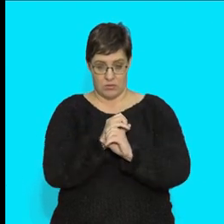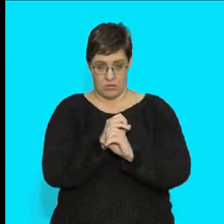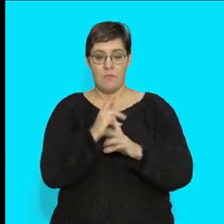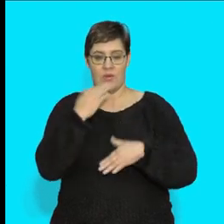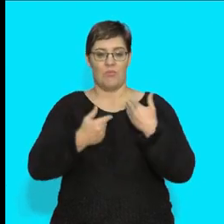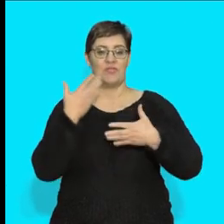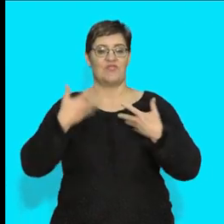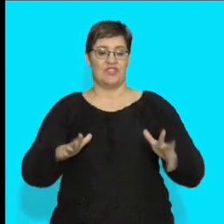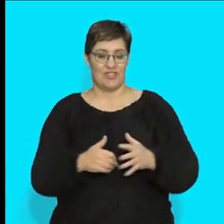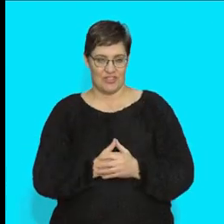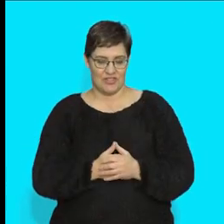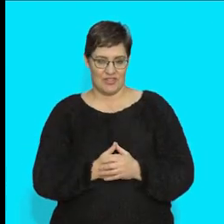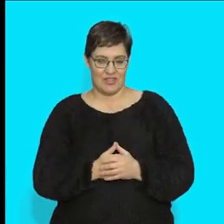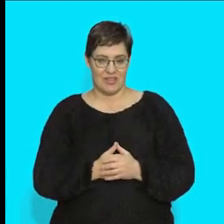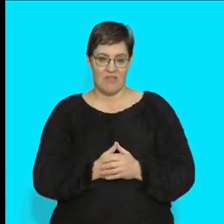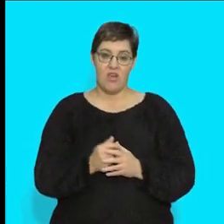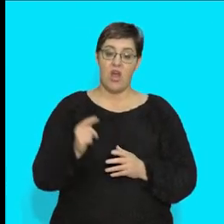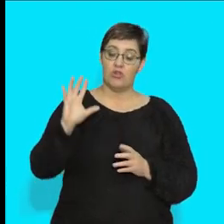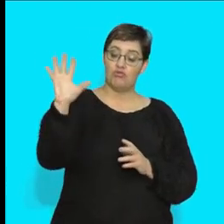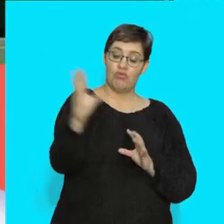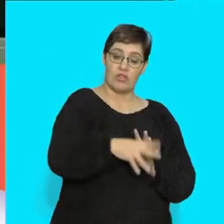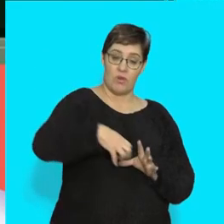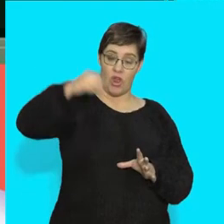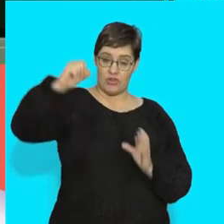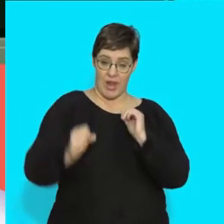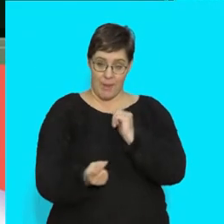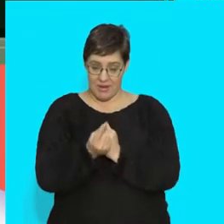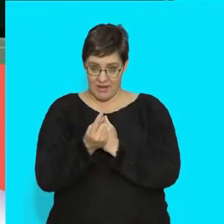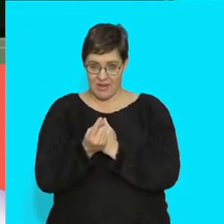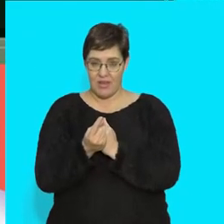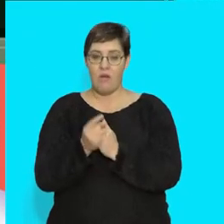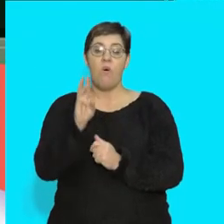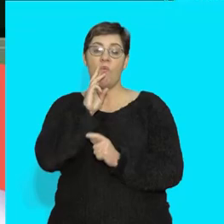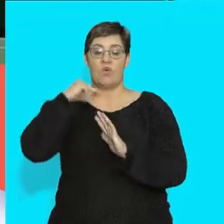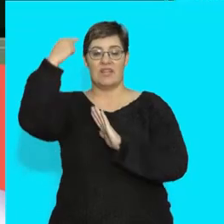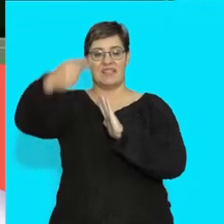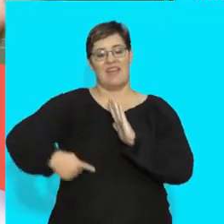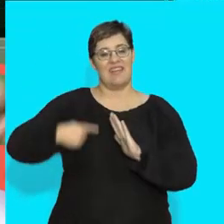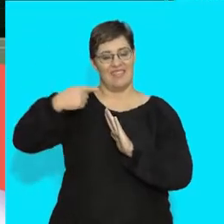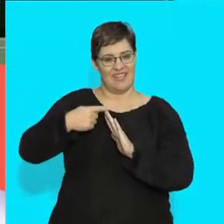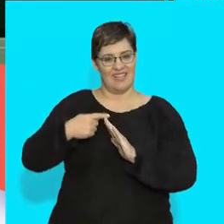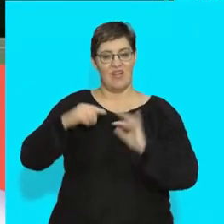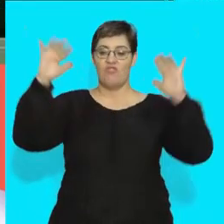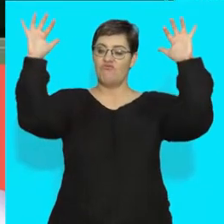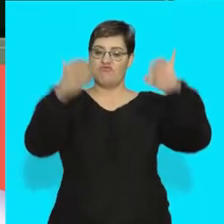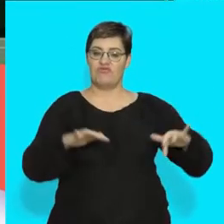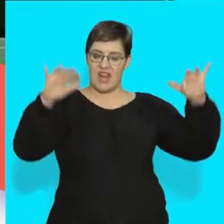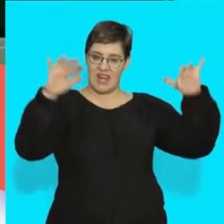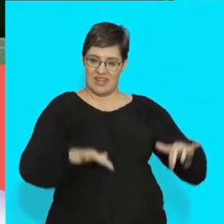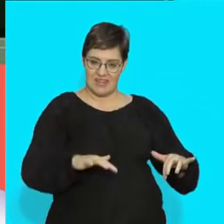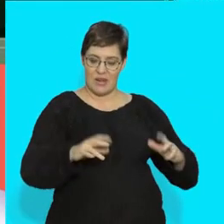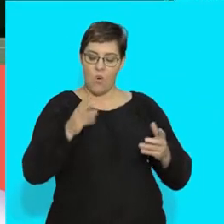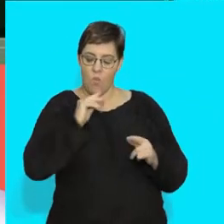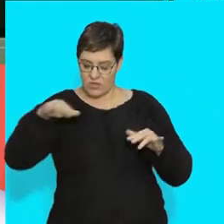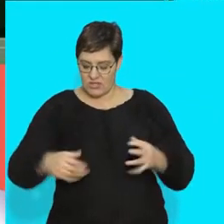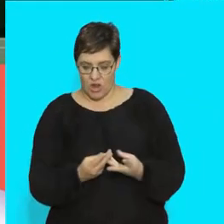complete. So when transpiration occurs, it forms part of the water cycle. When it rains, the